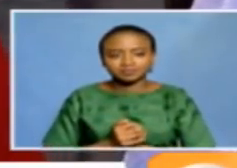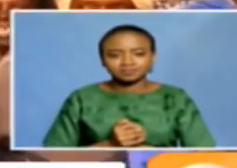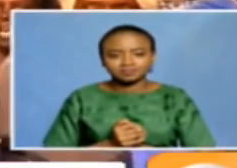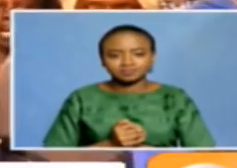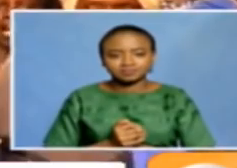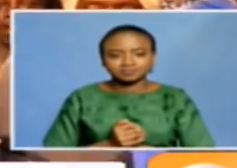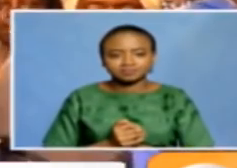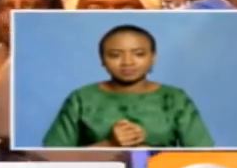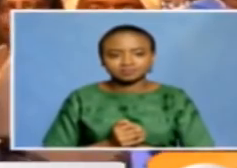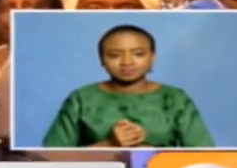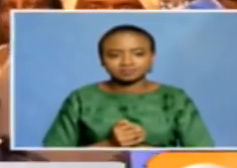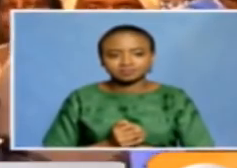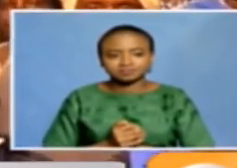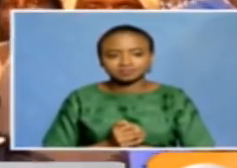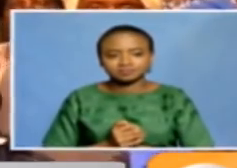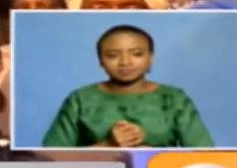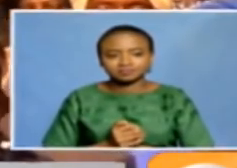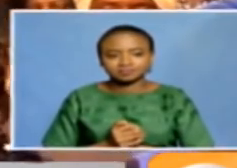Munene.